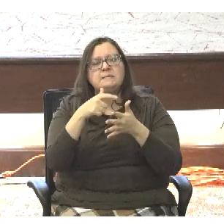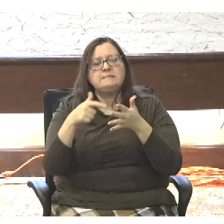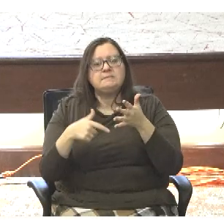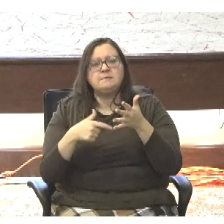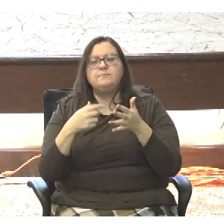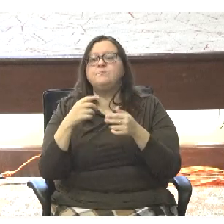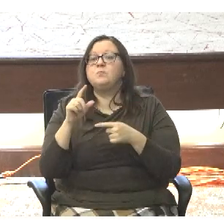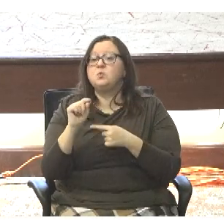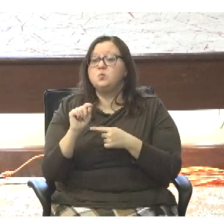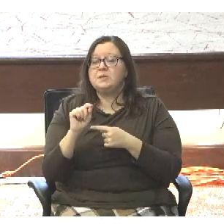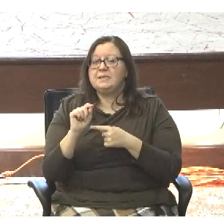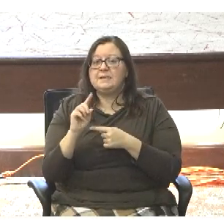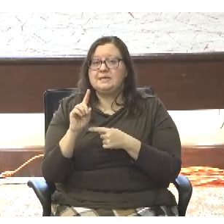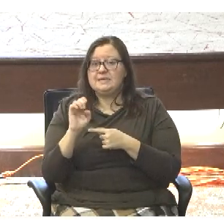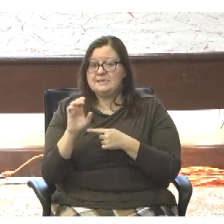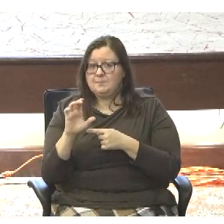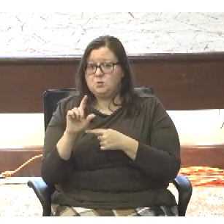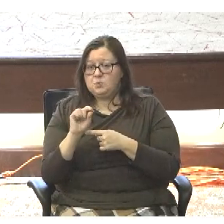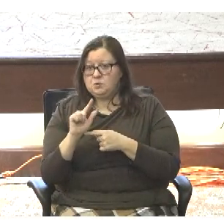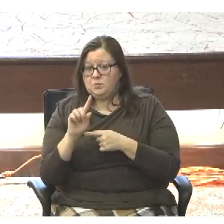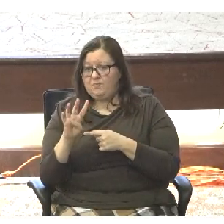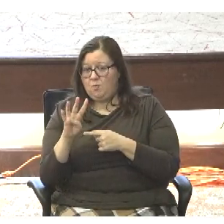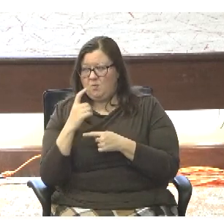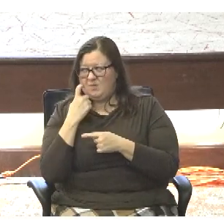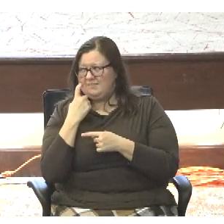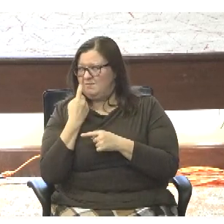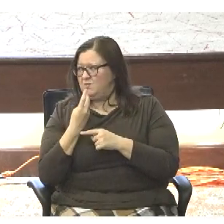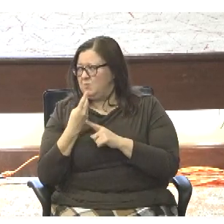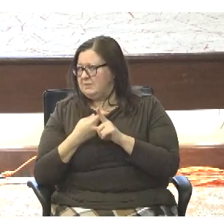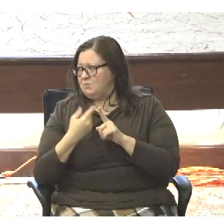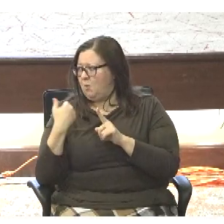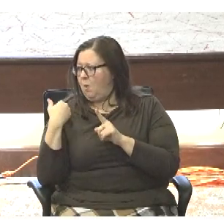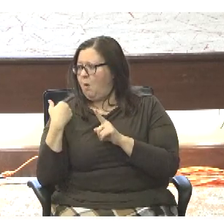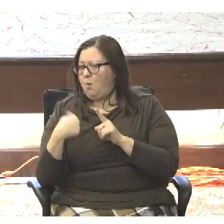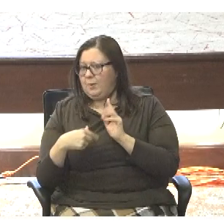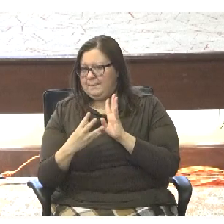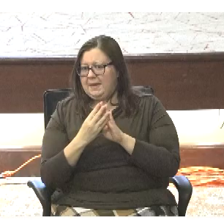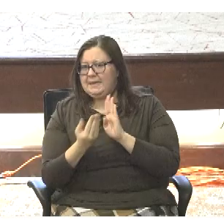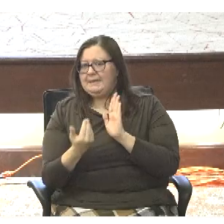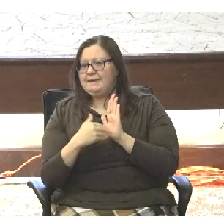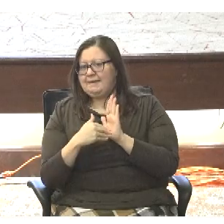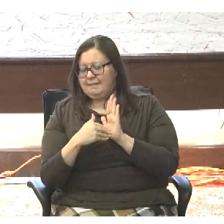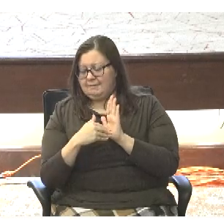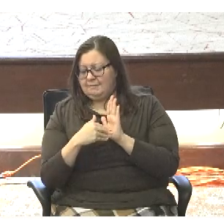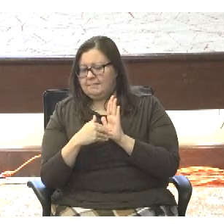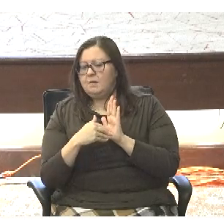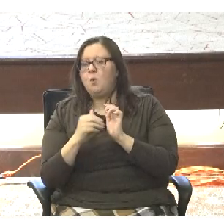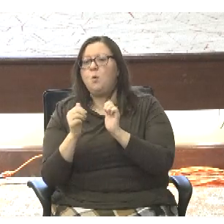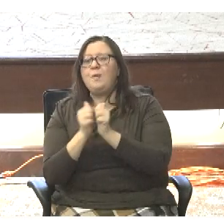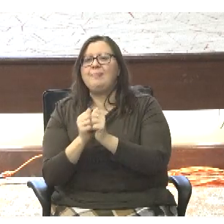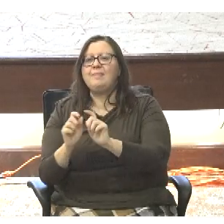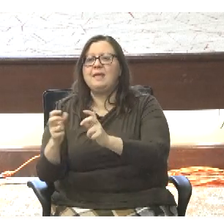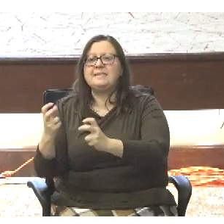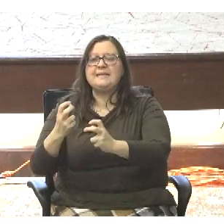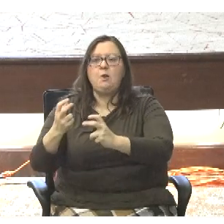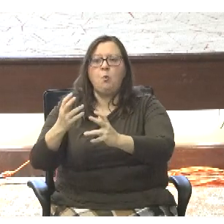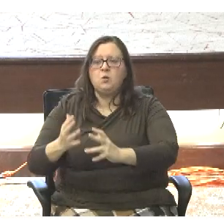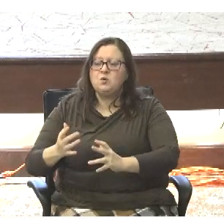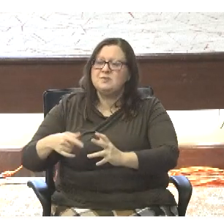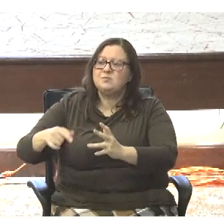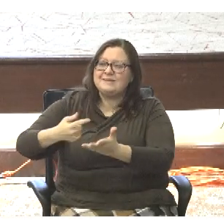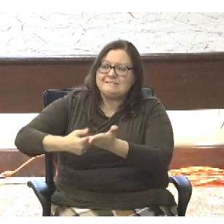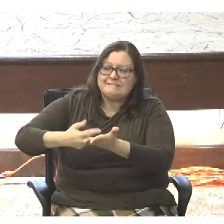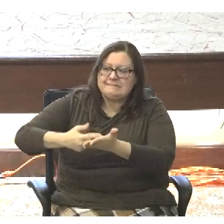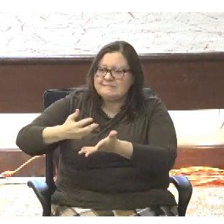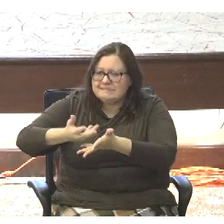in December of 2024, just a couple months ago, we met again with the stakeholders and went over the final